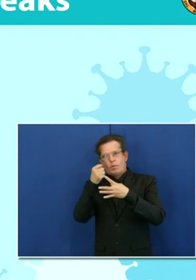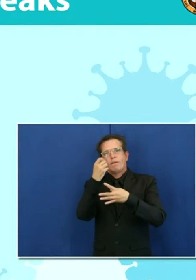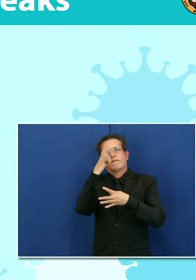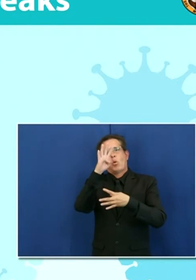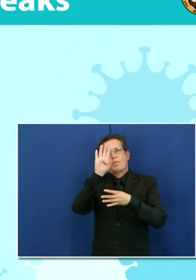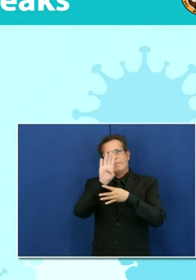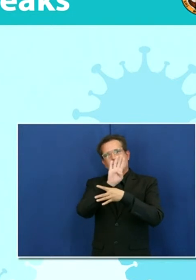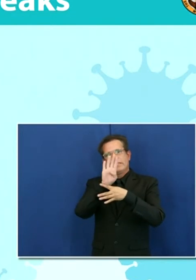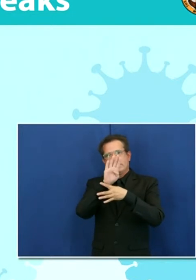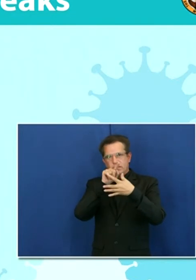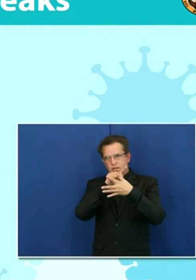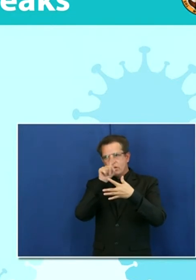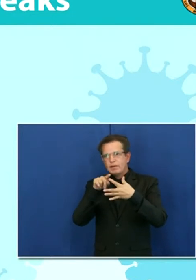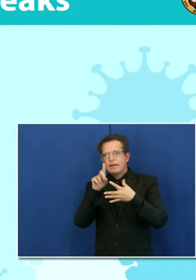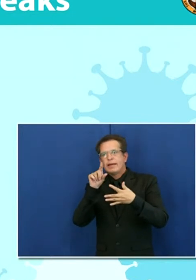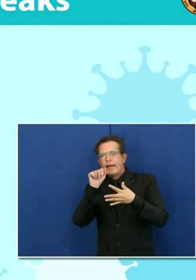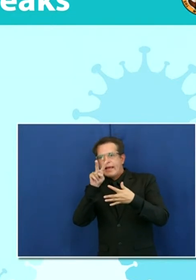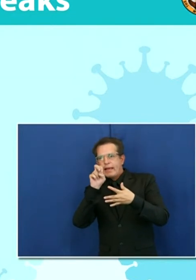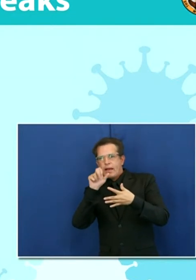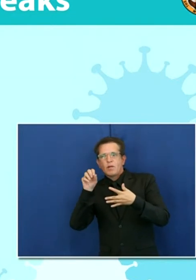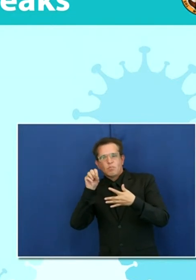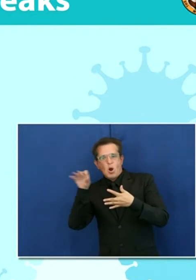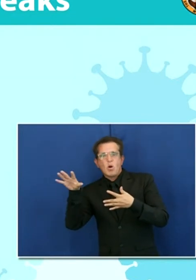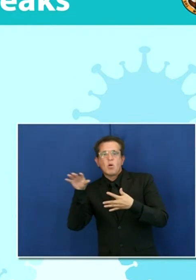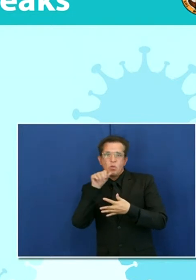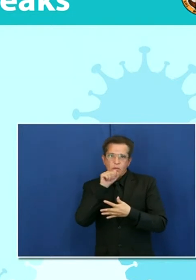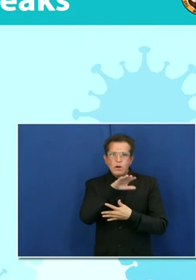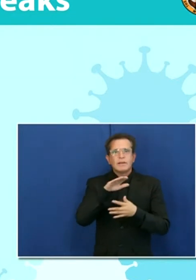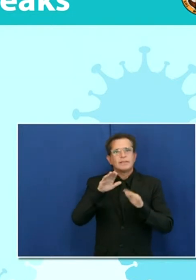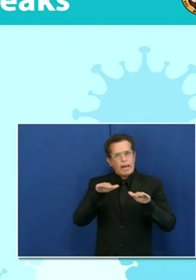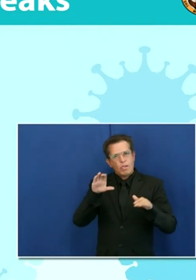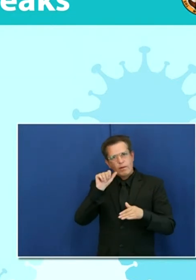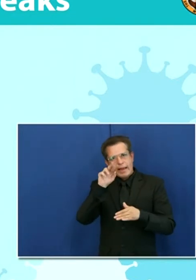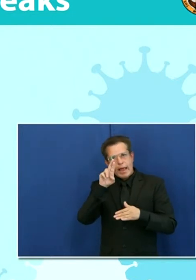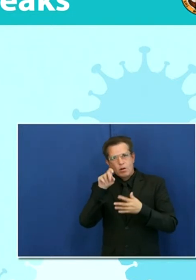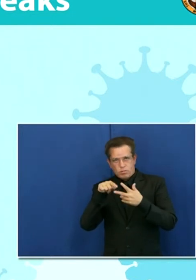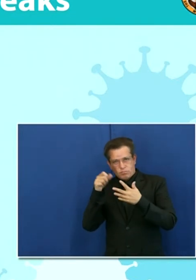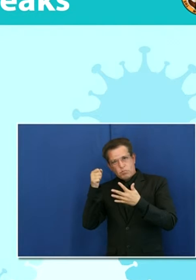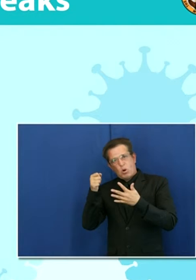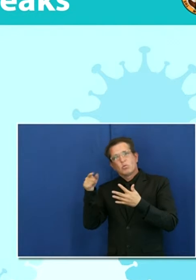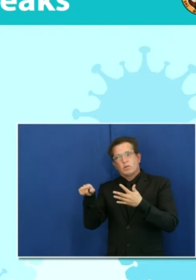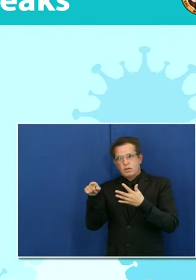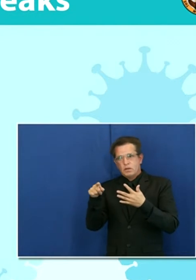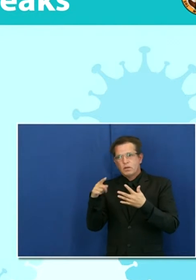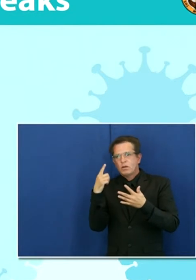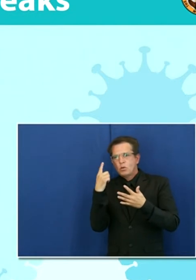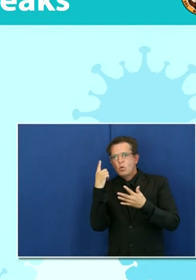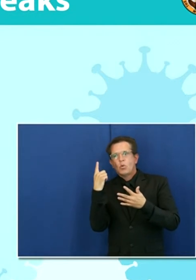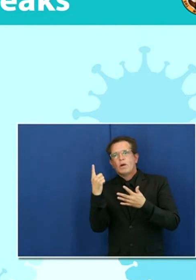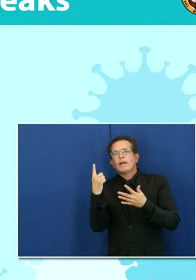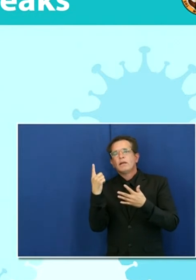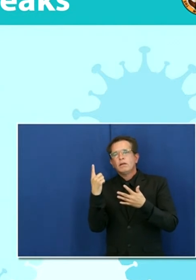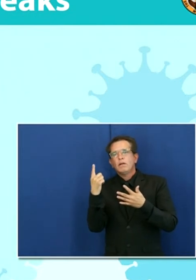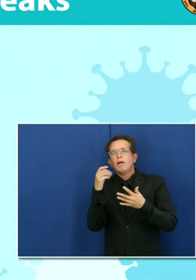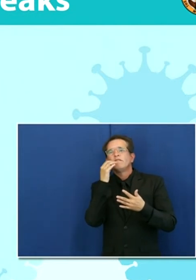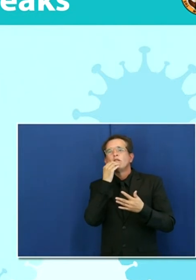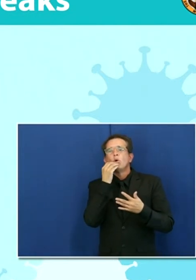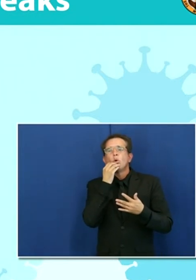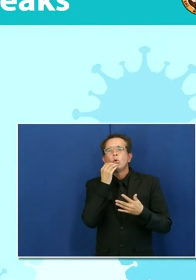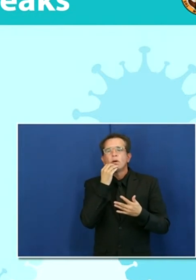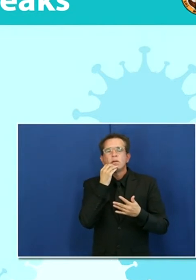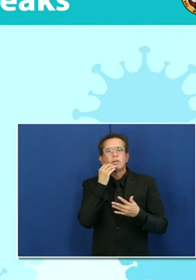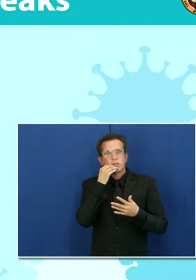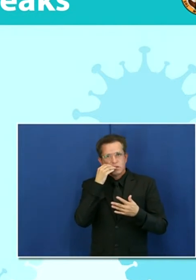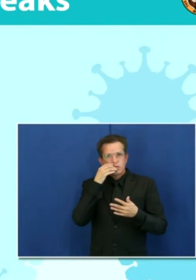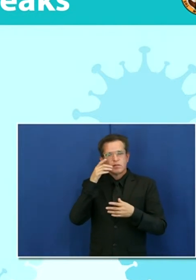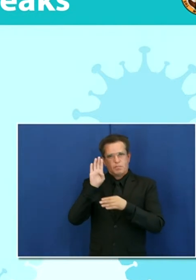in business settings, 4 in daycare, preschool, or childcare settings, 1 in a food